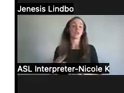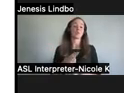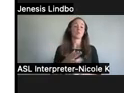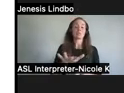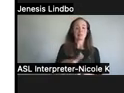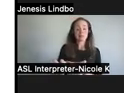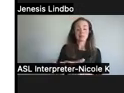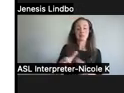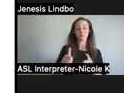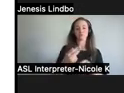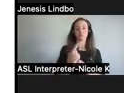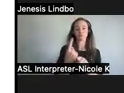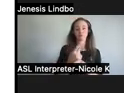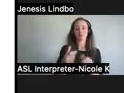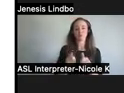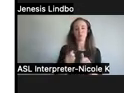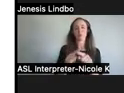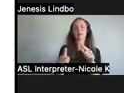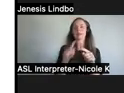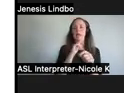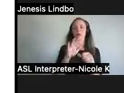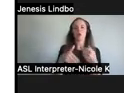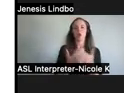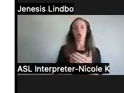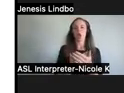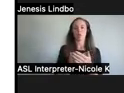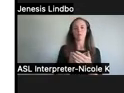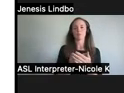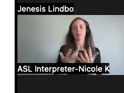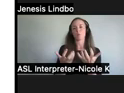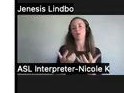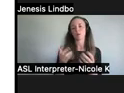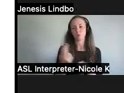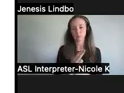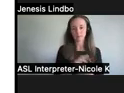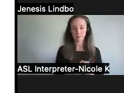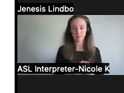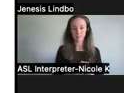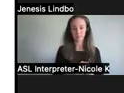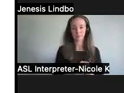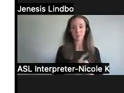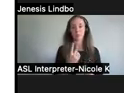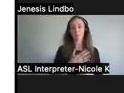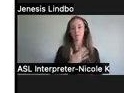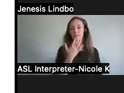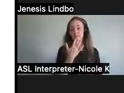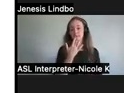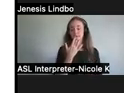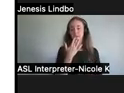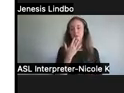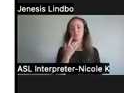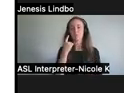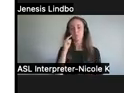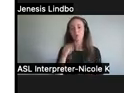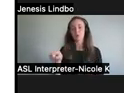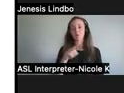but might be able to access all the controls they need to play a specific game they want to play. So one of my favorite options to look at for these individuals is